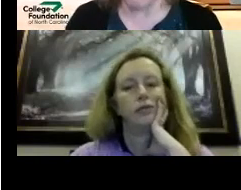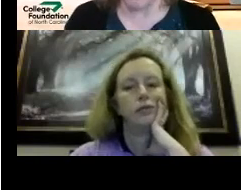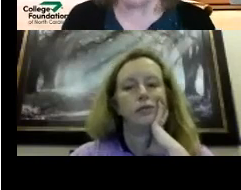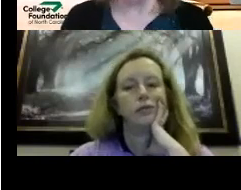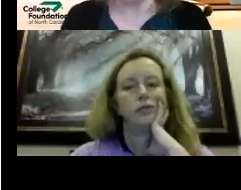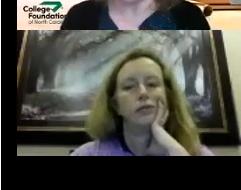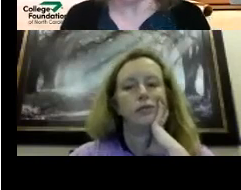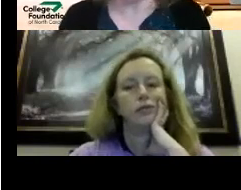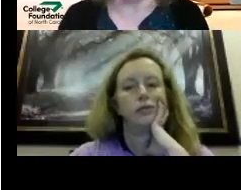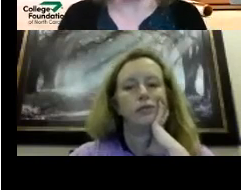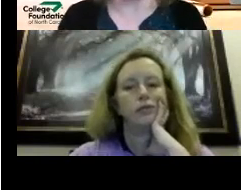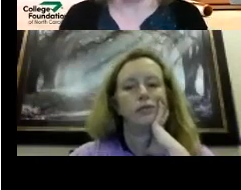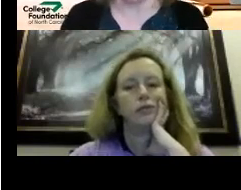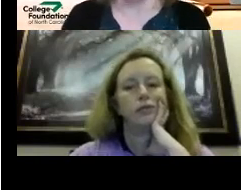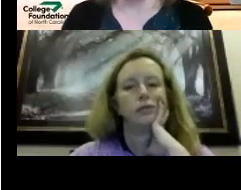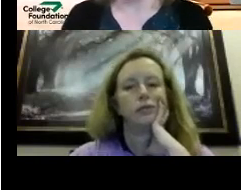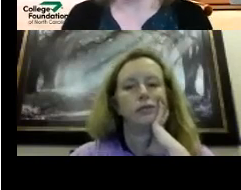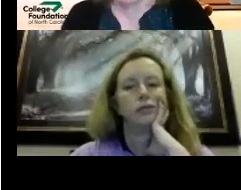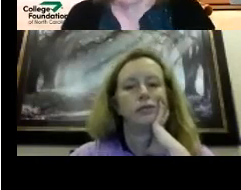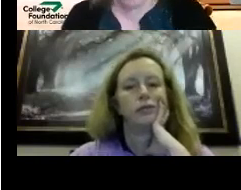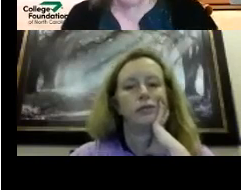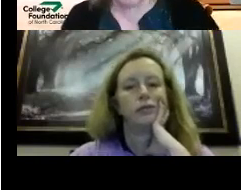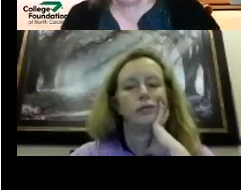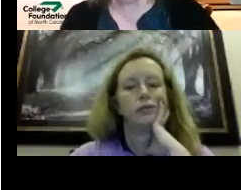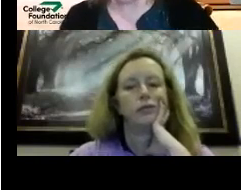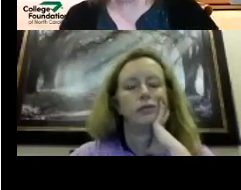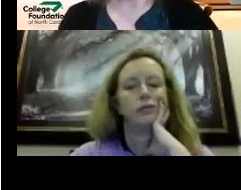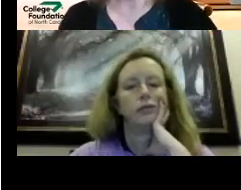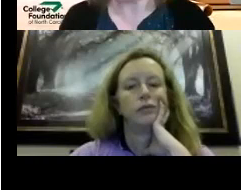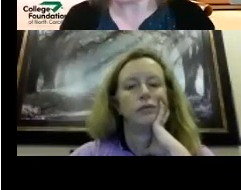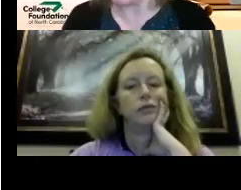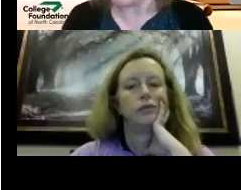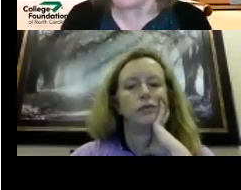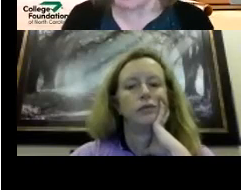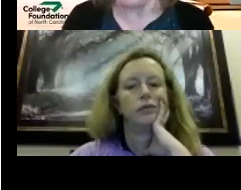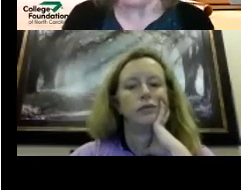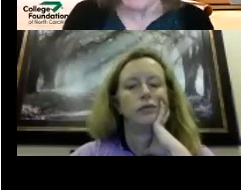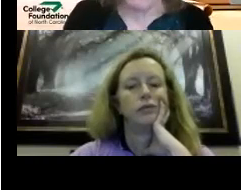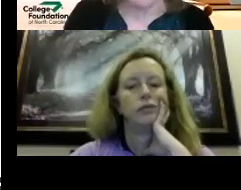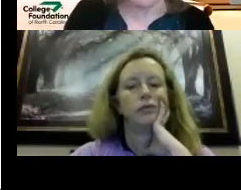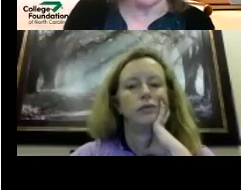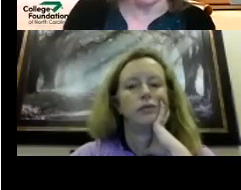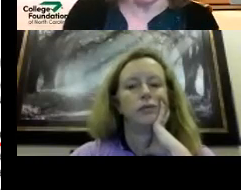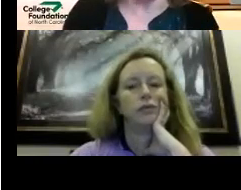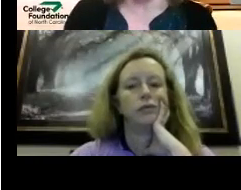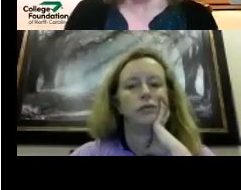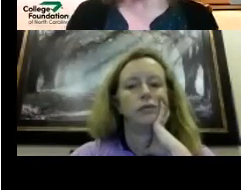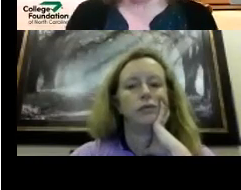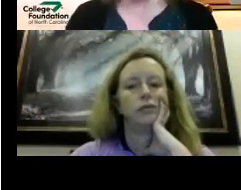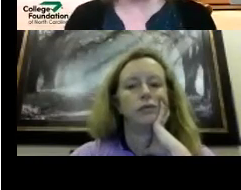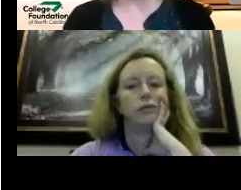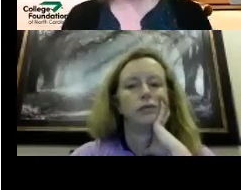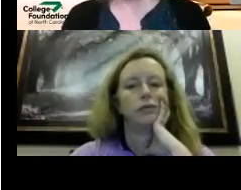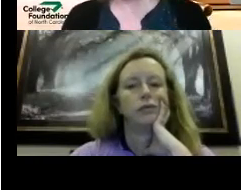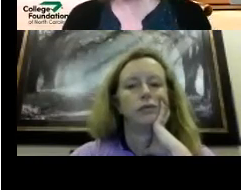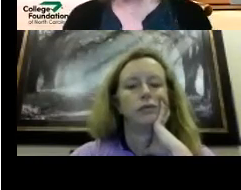contribution. Okay. And so this is an important number from the FAFSA. This is sort of the results of your FAFSA. And so this is what